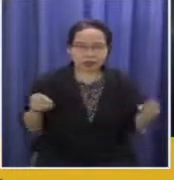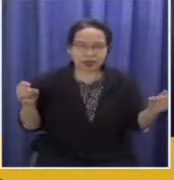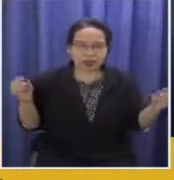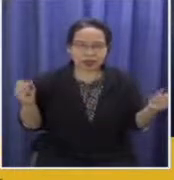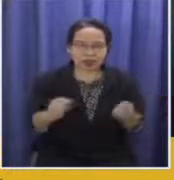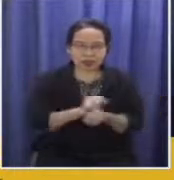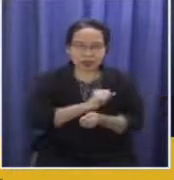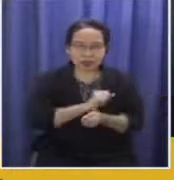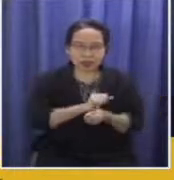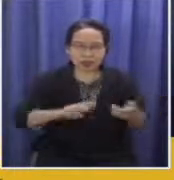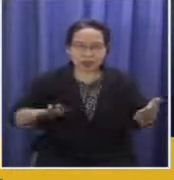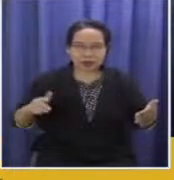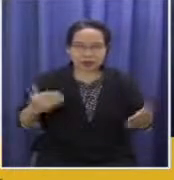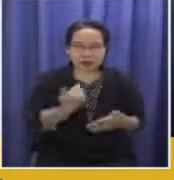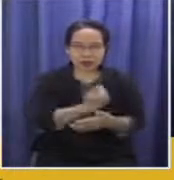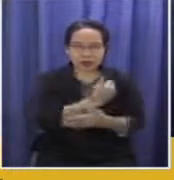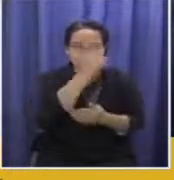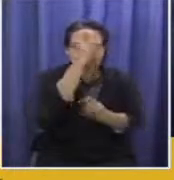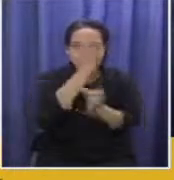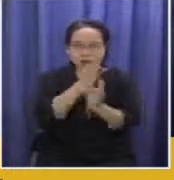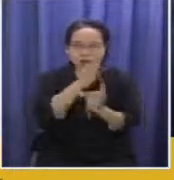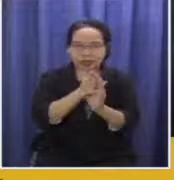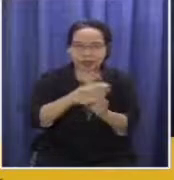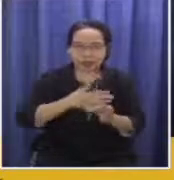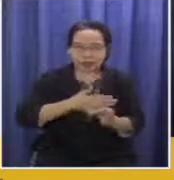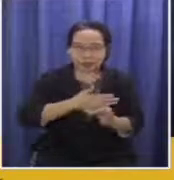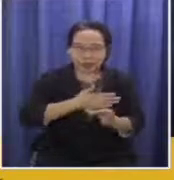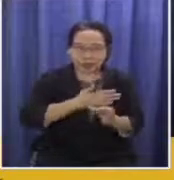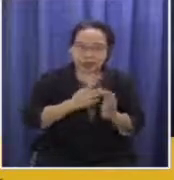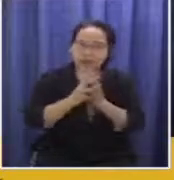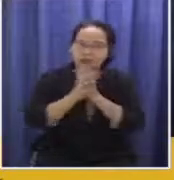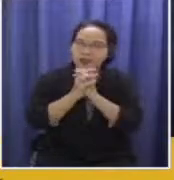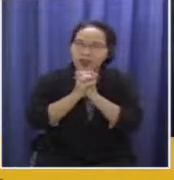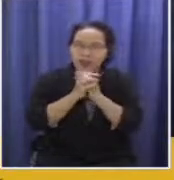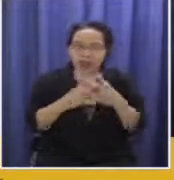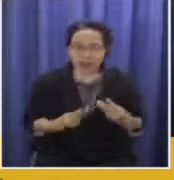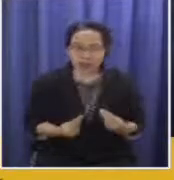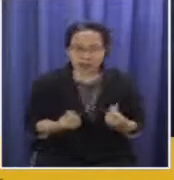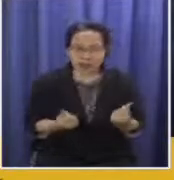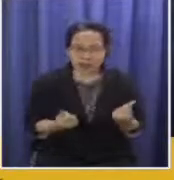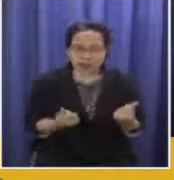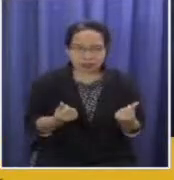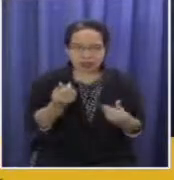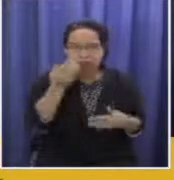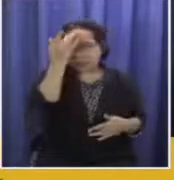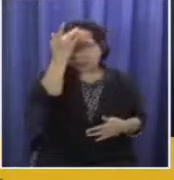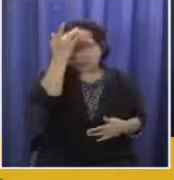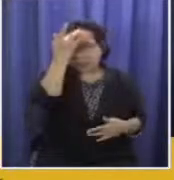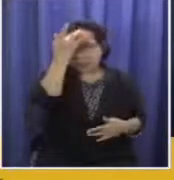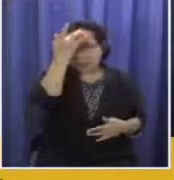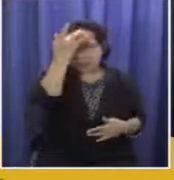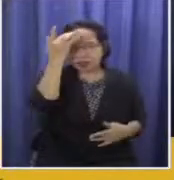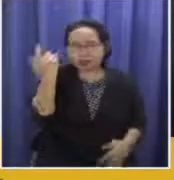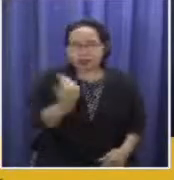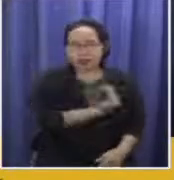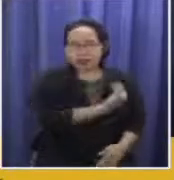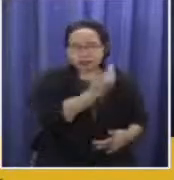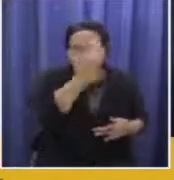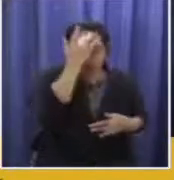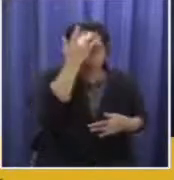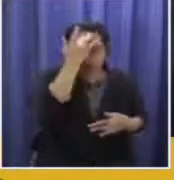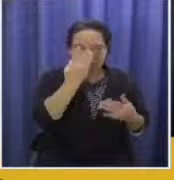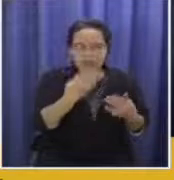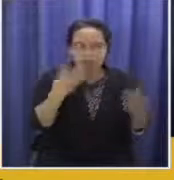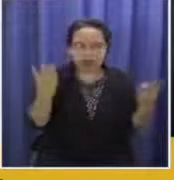Keep us all safe from harm, especially those that will harm our faith and our service.